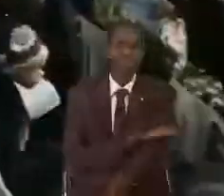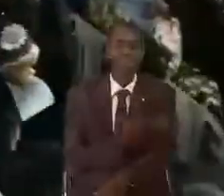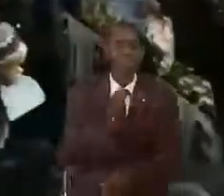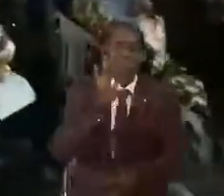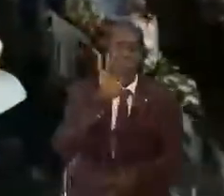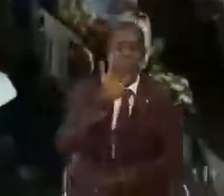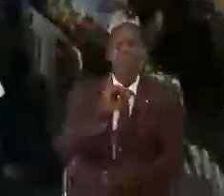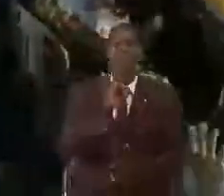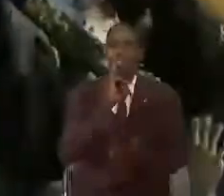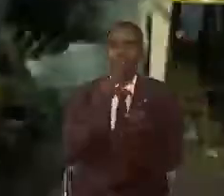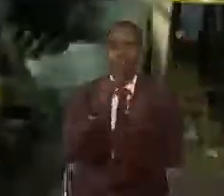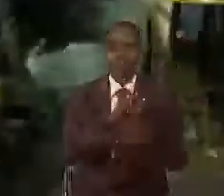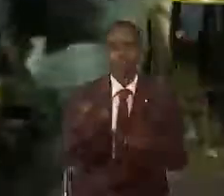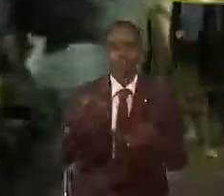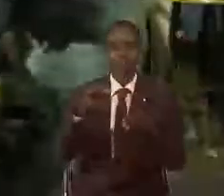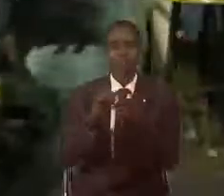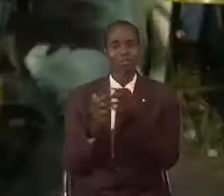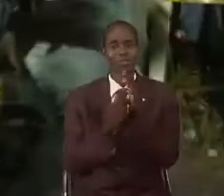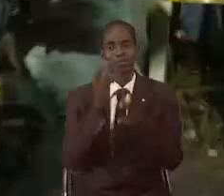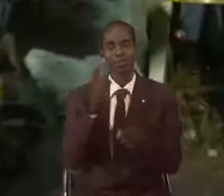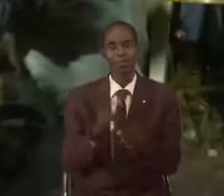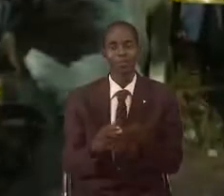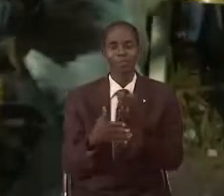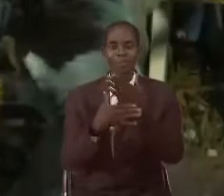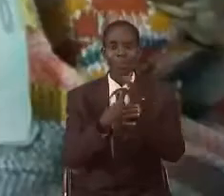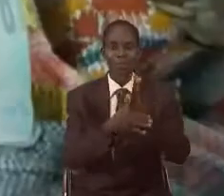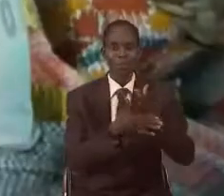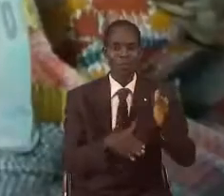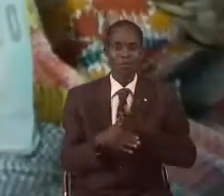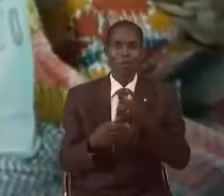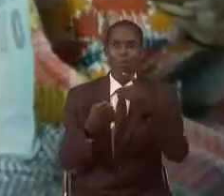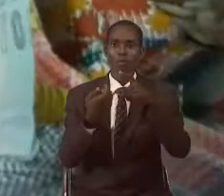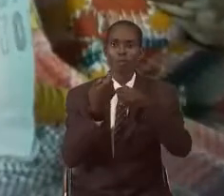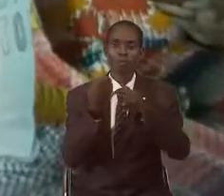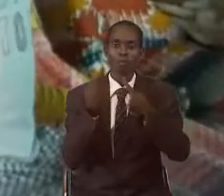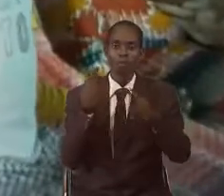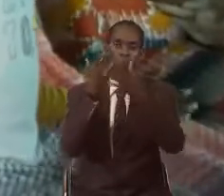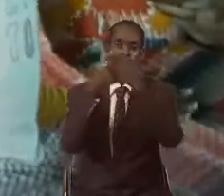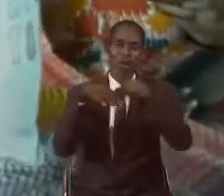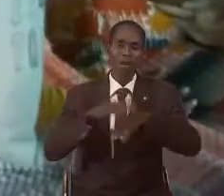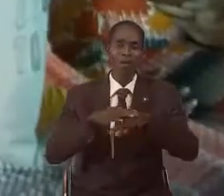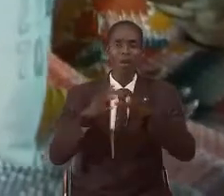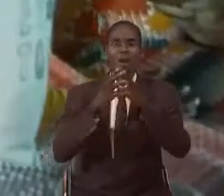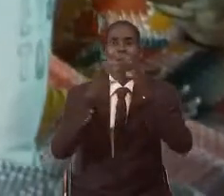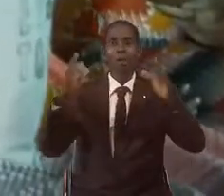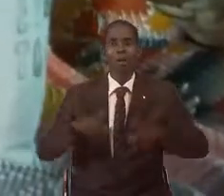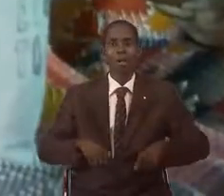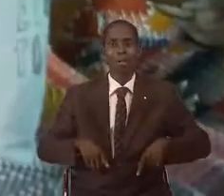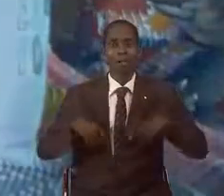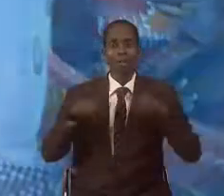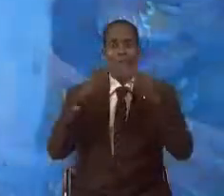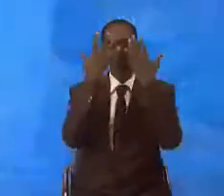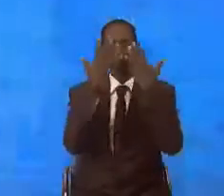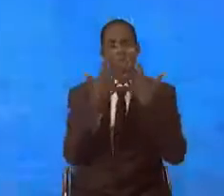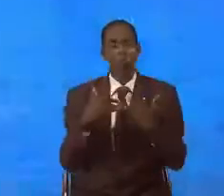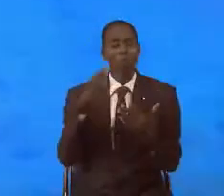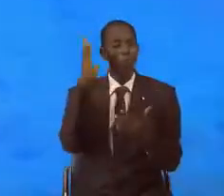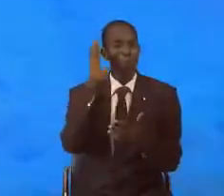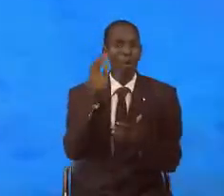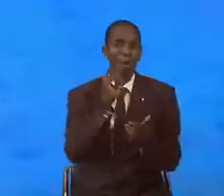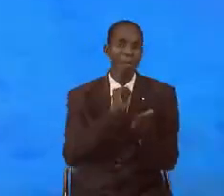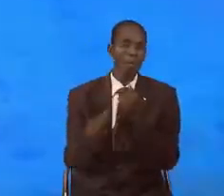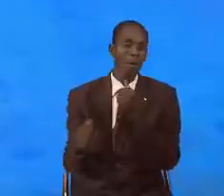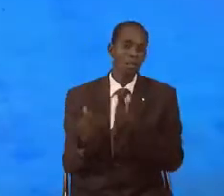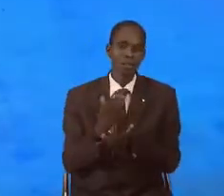coming. My son, my daughter, yours is coming. Distribution from heaven,